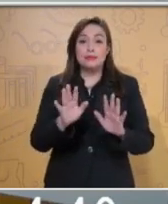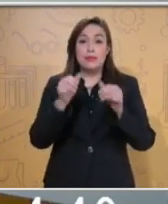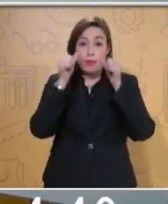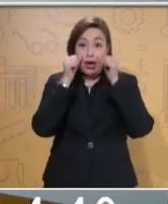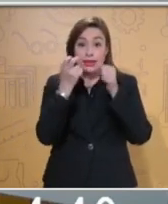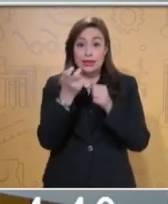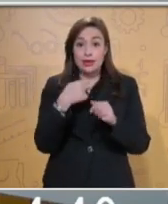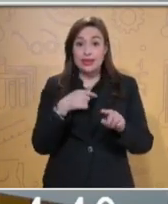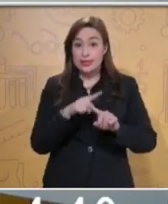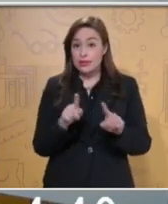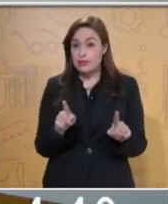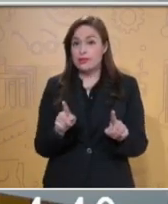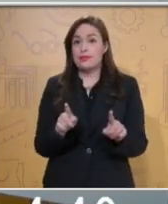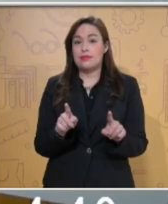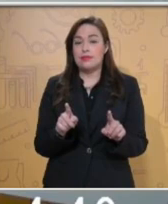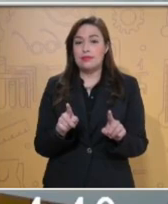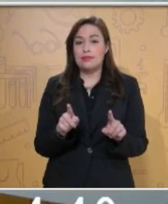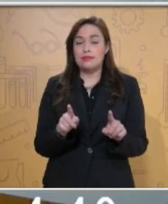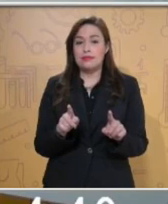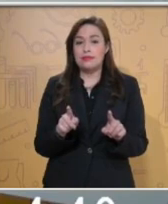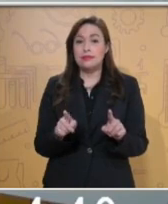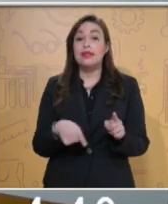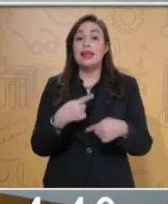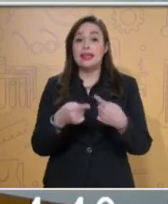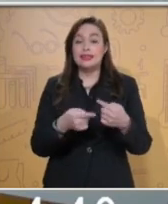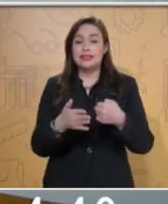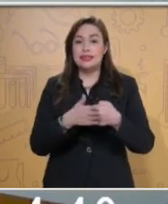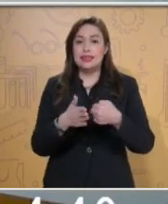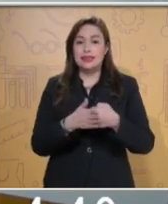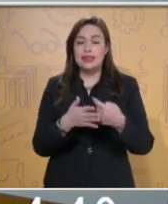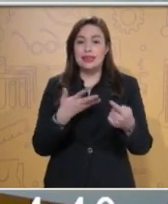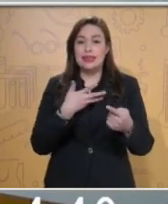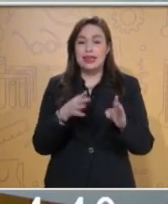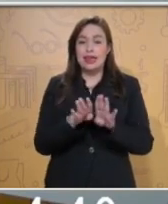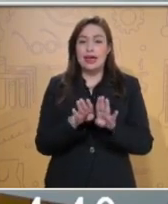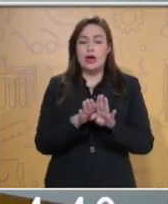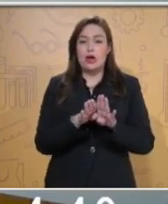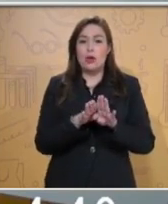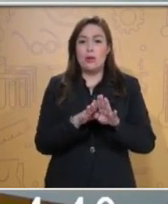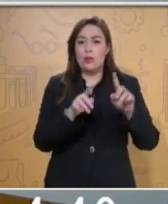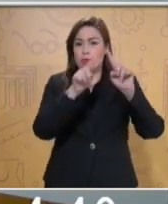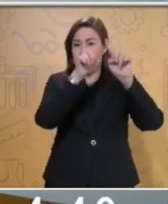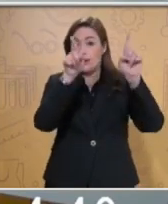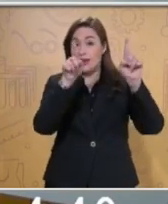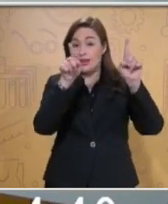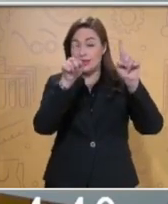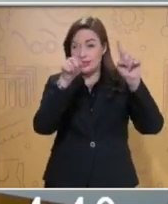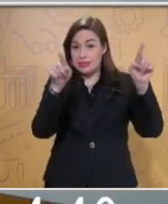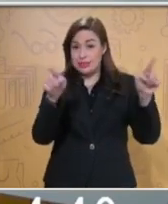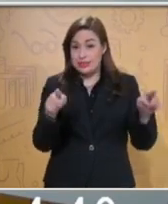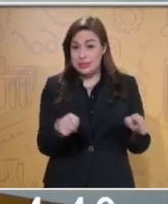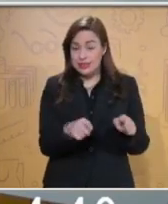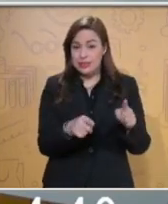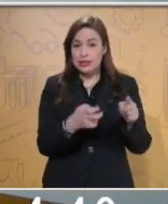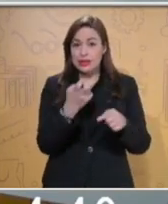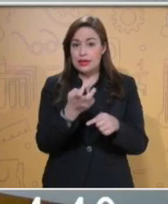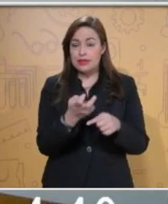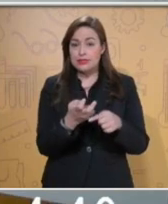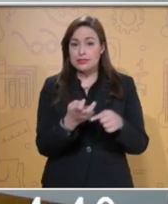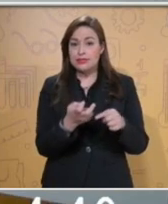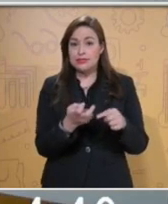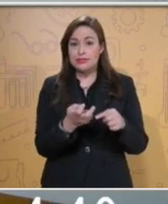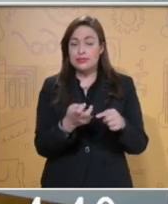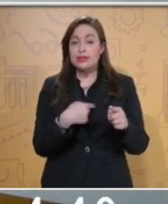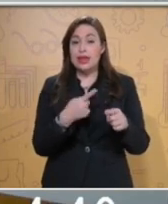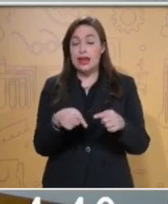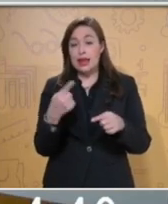that. In the number nine, we have a shape like a cloud, but with little circles, so it's for thought. Number 10